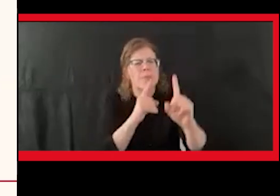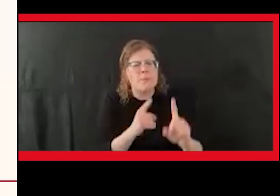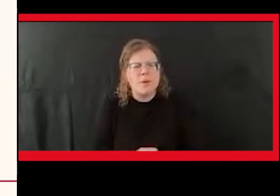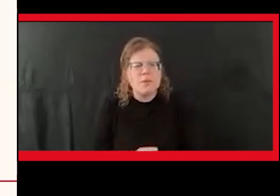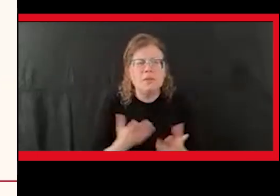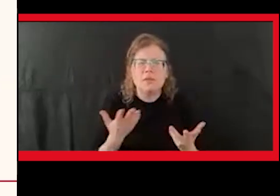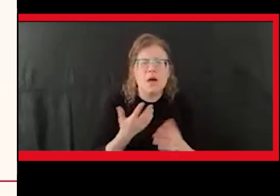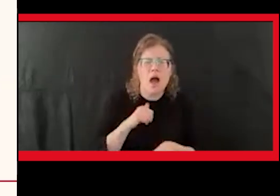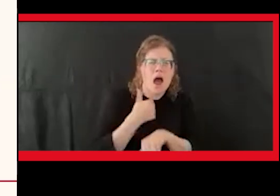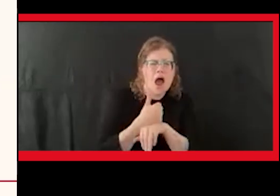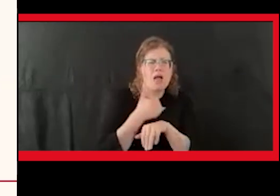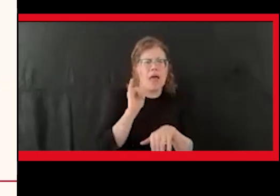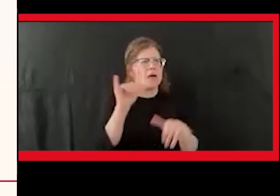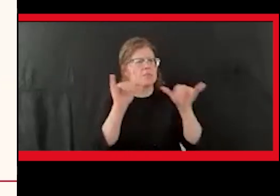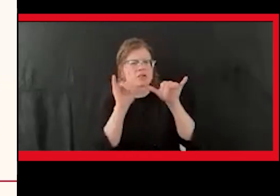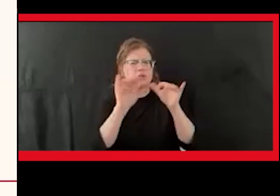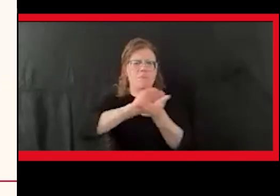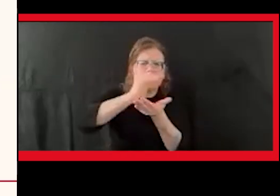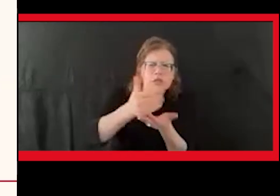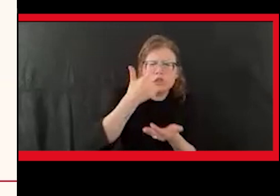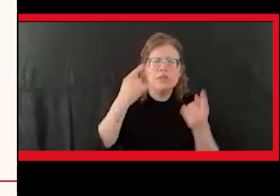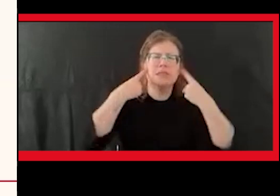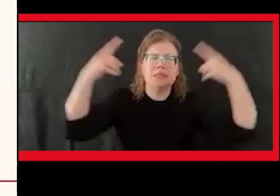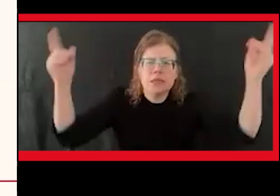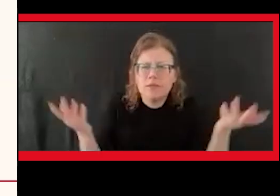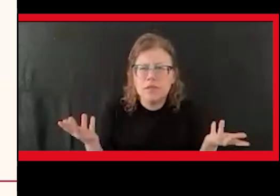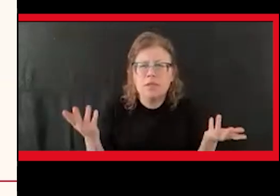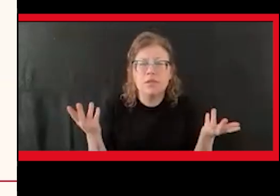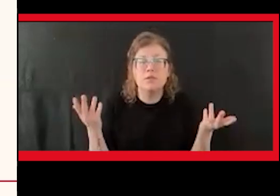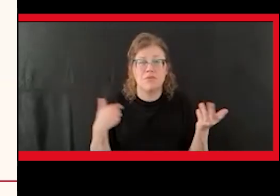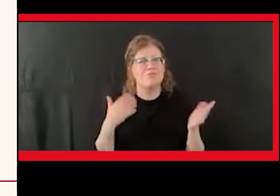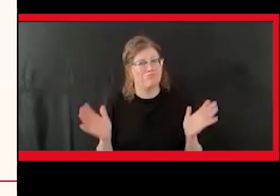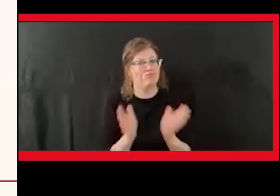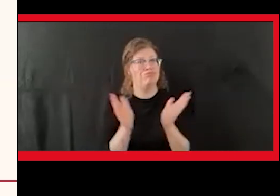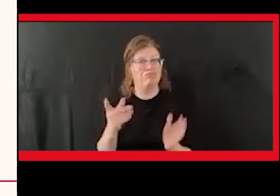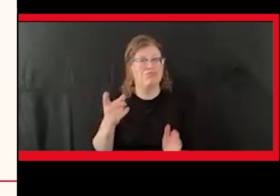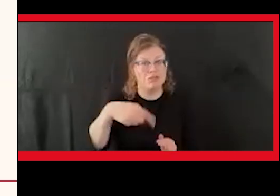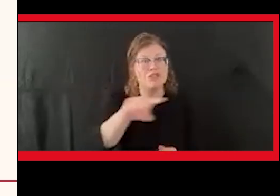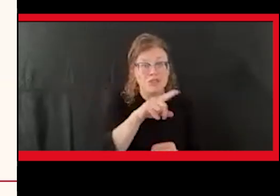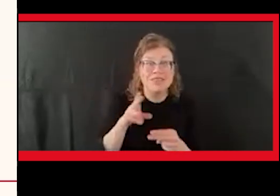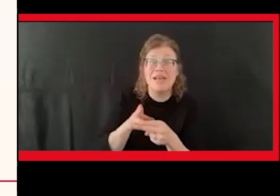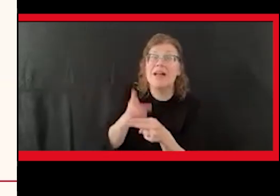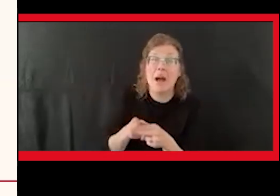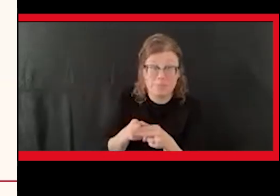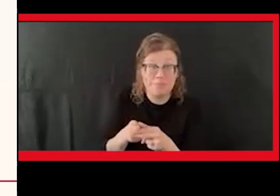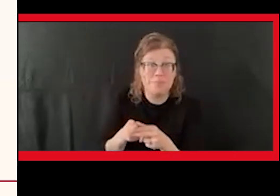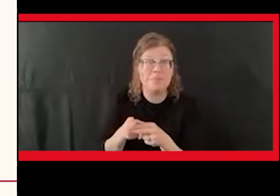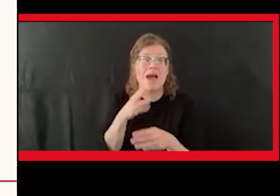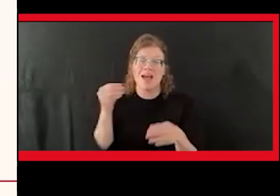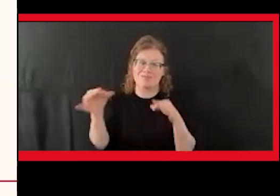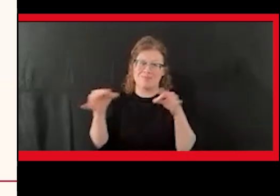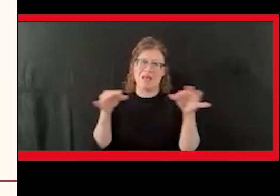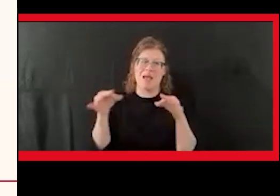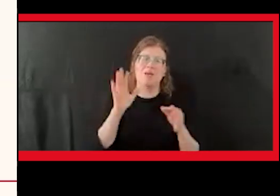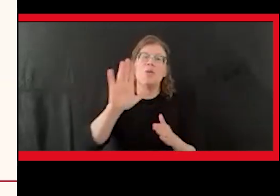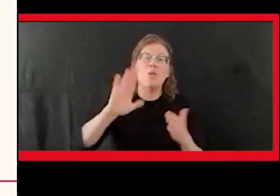would encourage you to start by naming and specifying your community, whether an existing one or the one you would like